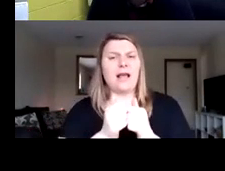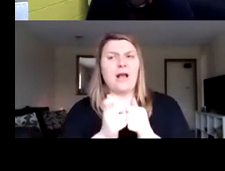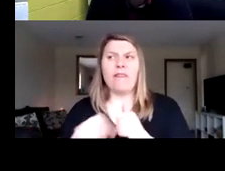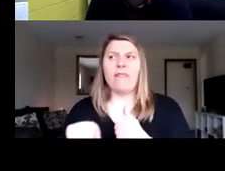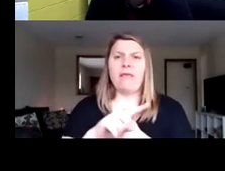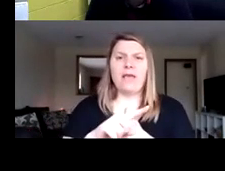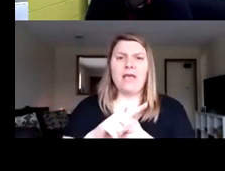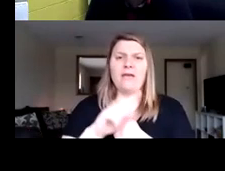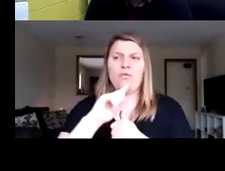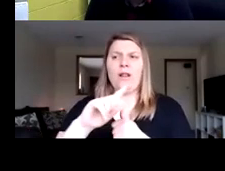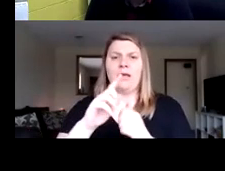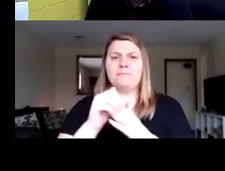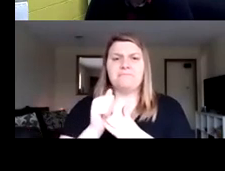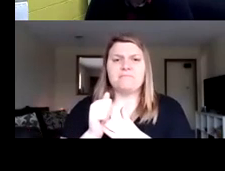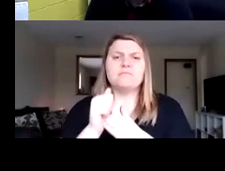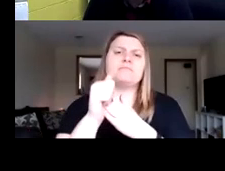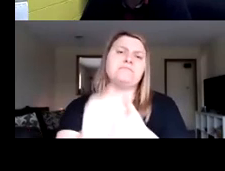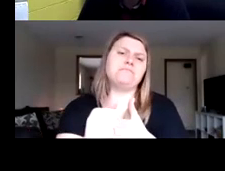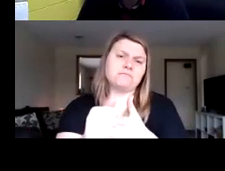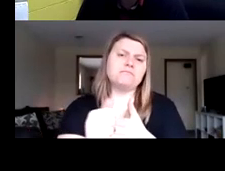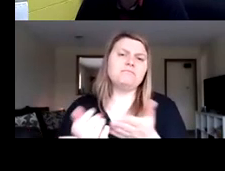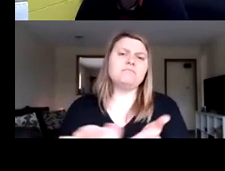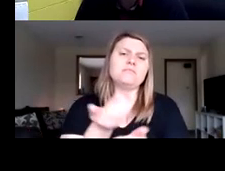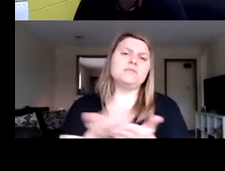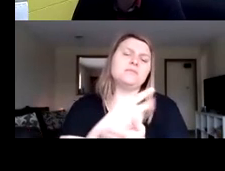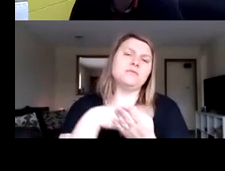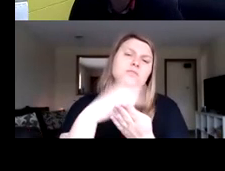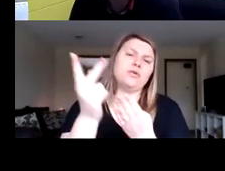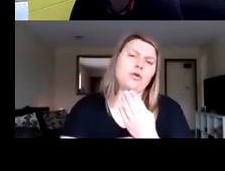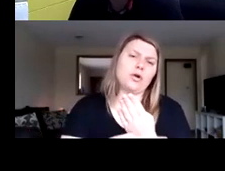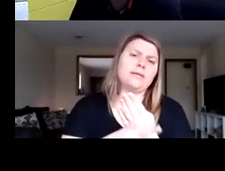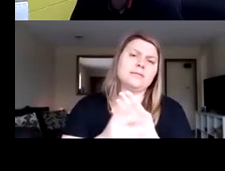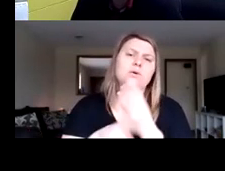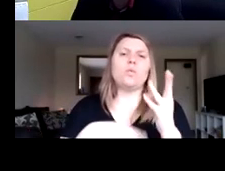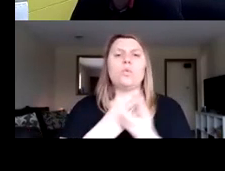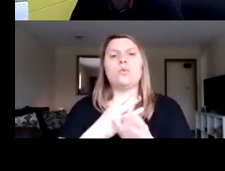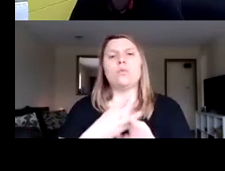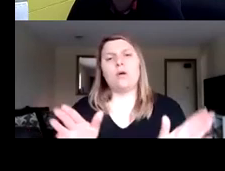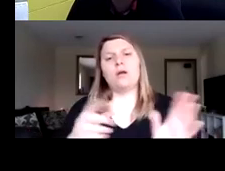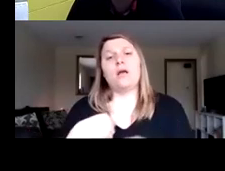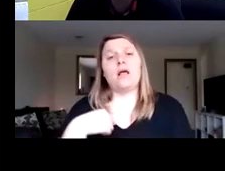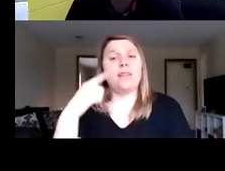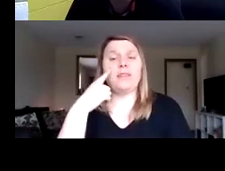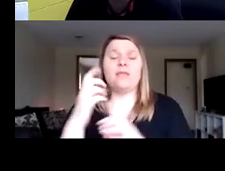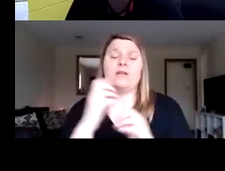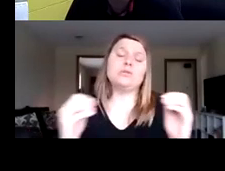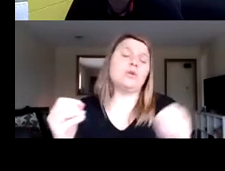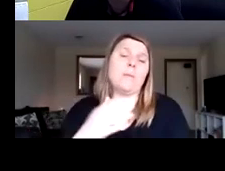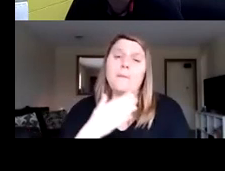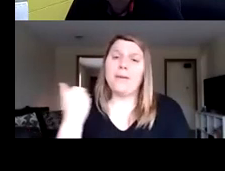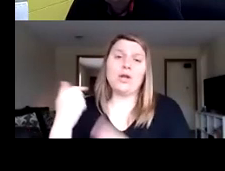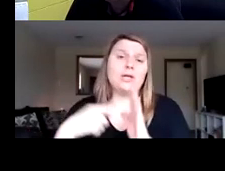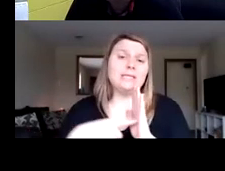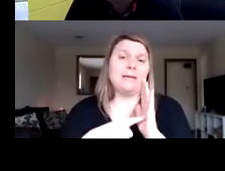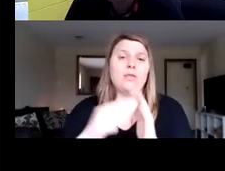of driven new programs across the world. And I think that there's probably no better example